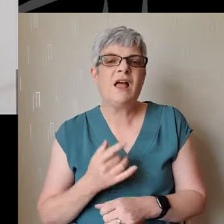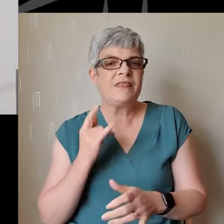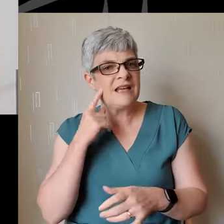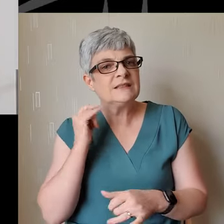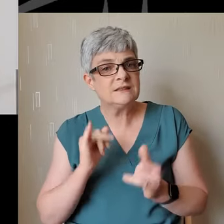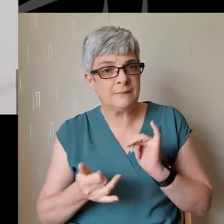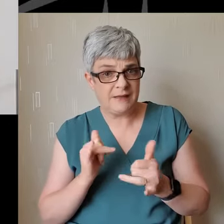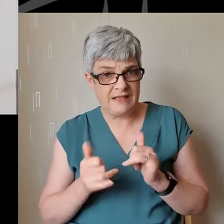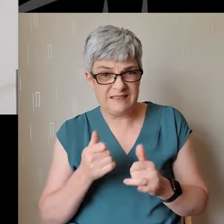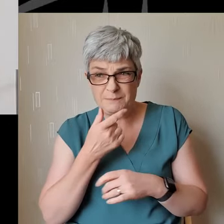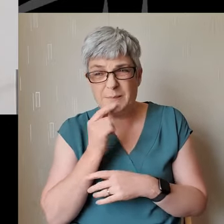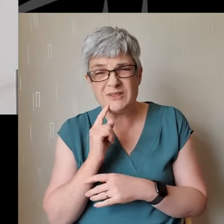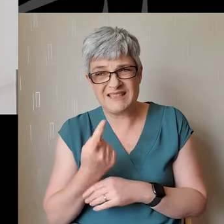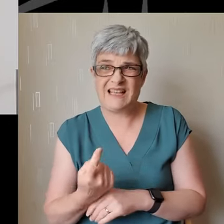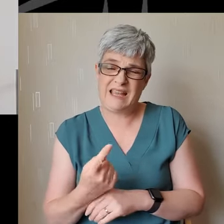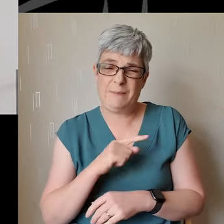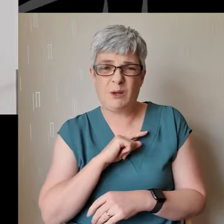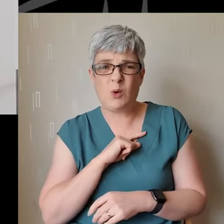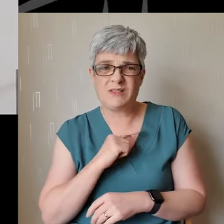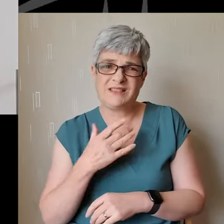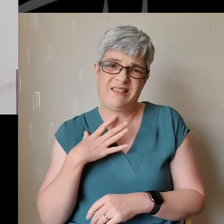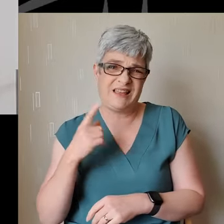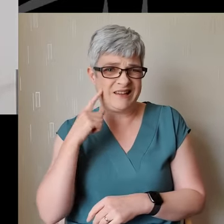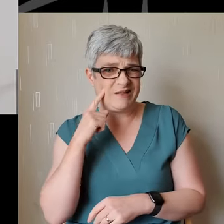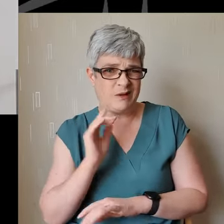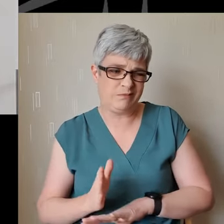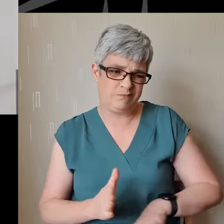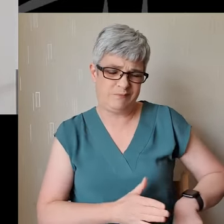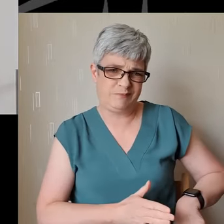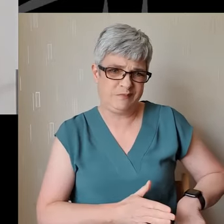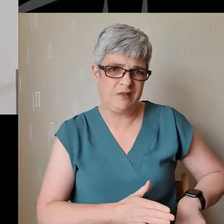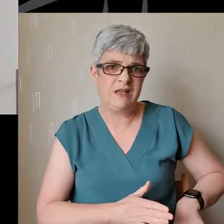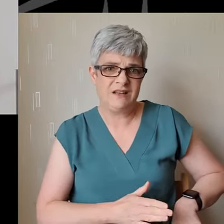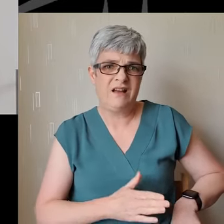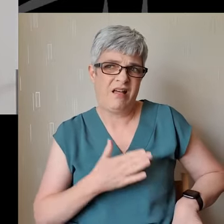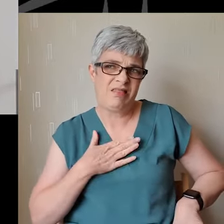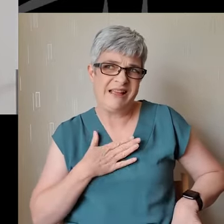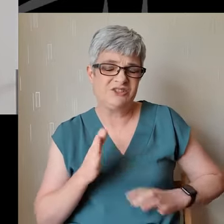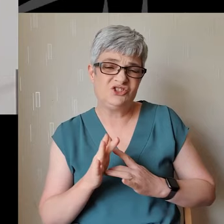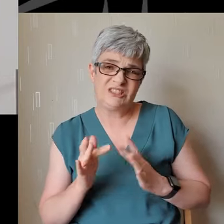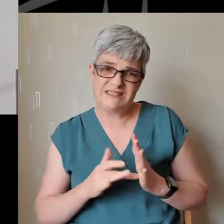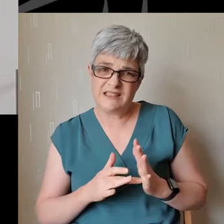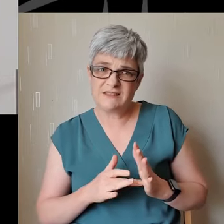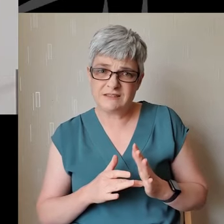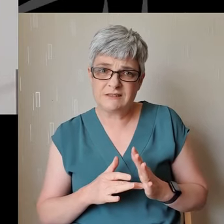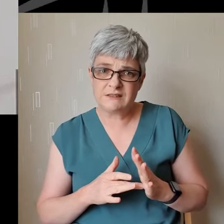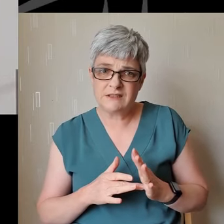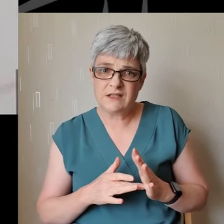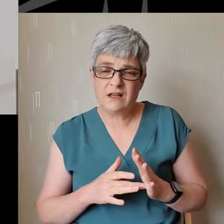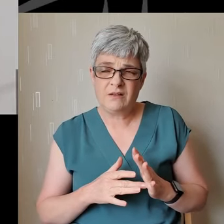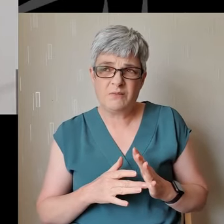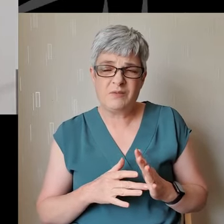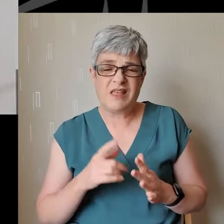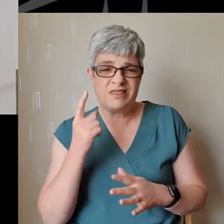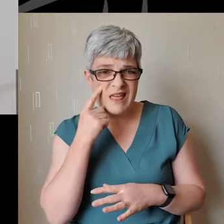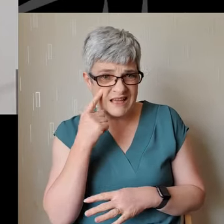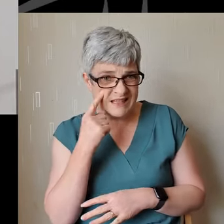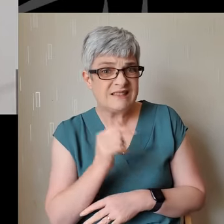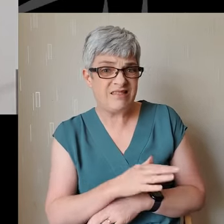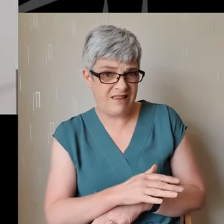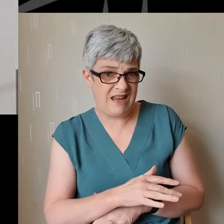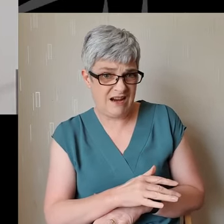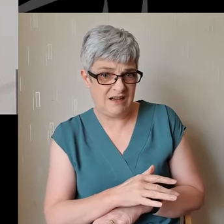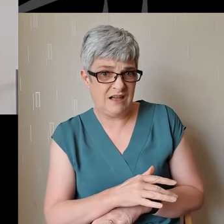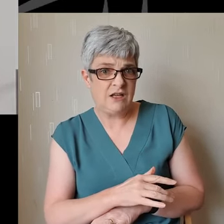people say that just as a way of pushing it to the side. They're saying they like the Jesus that they think exists as opposed to